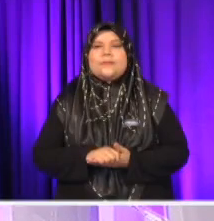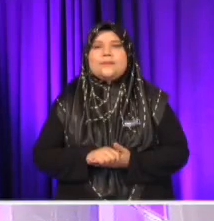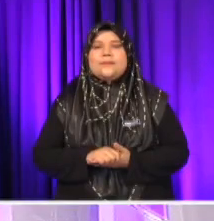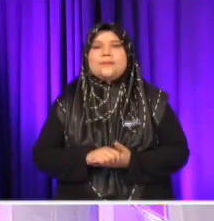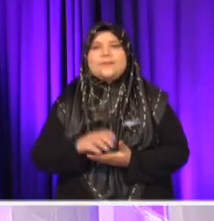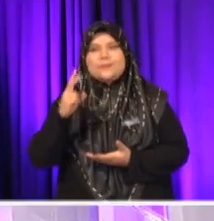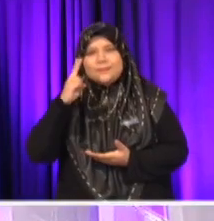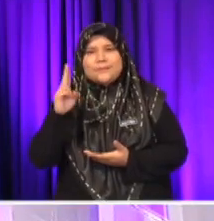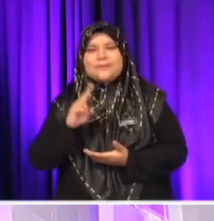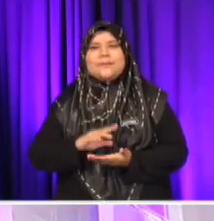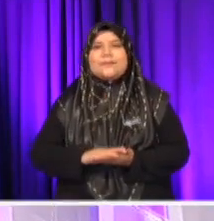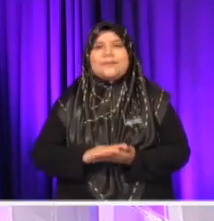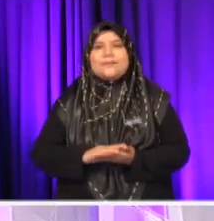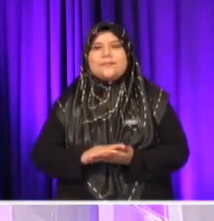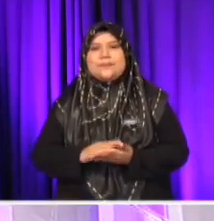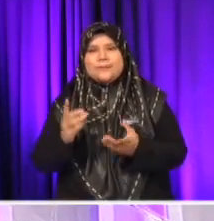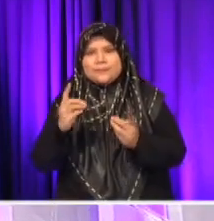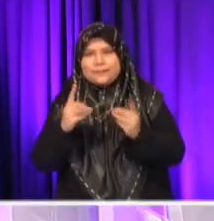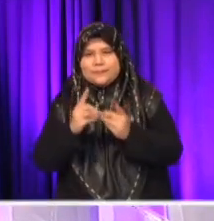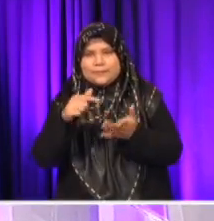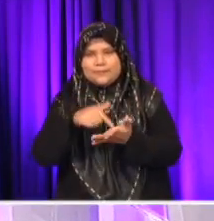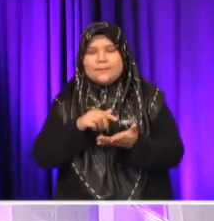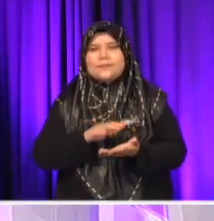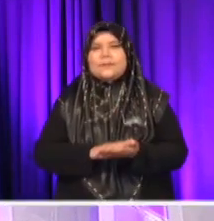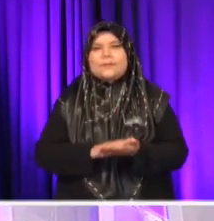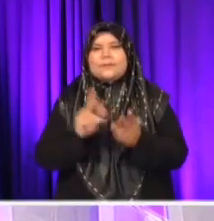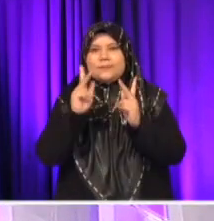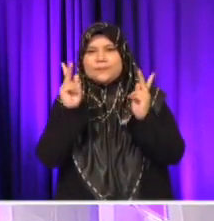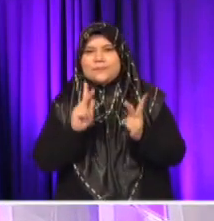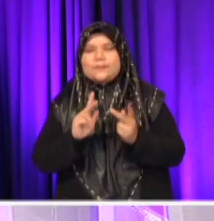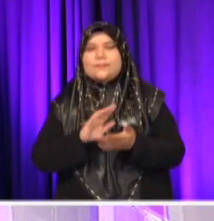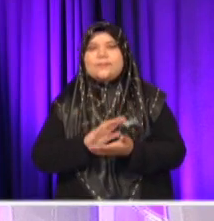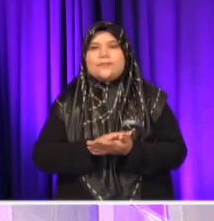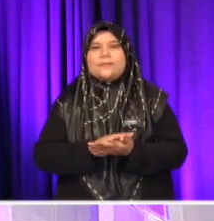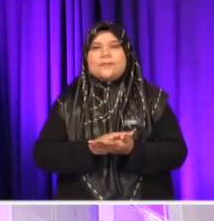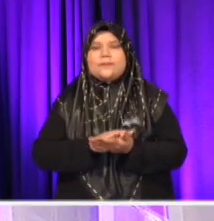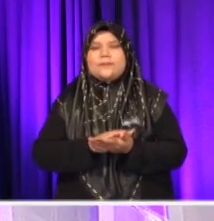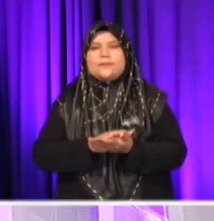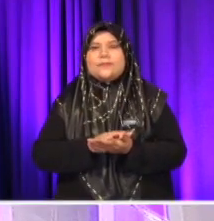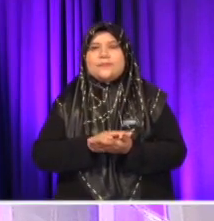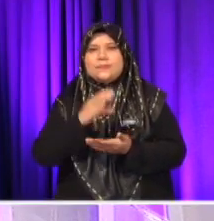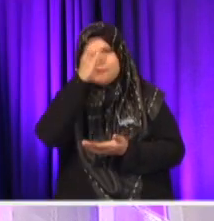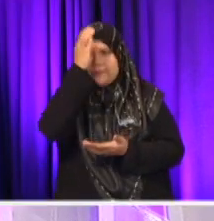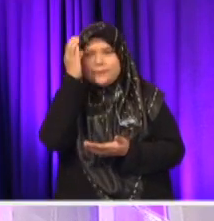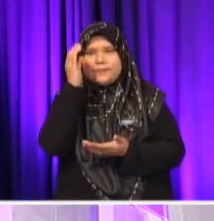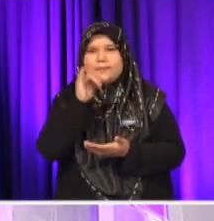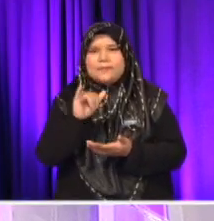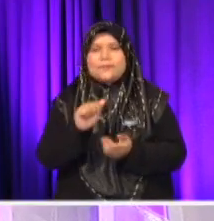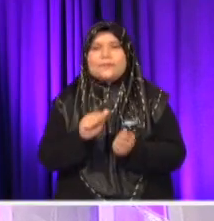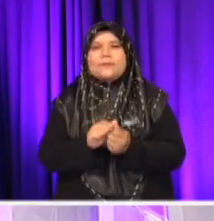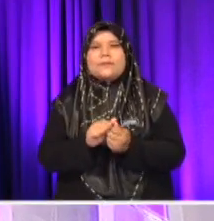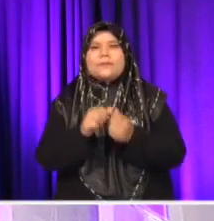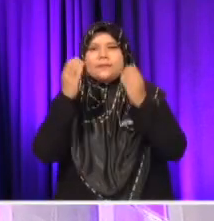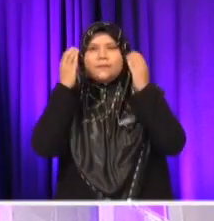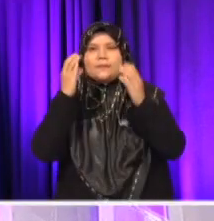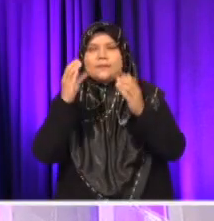Hi everyone, welcome to Pentaksiran Sumatif only on EduwebTV KPM. My name is Chris MJ and I'm here with Miss Farhana